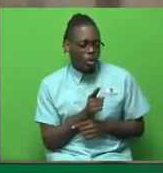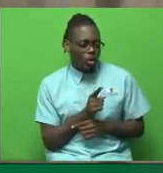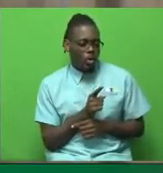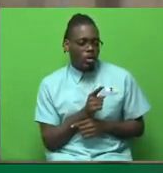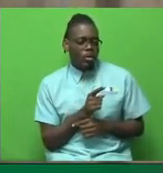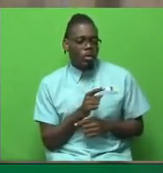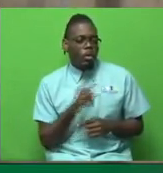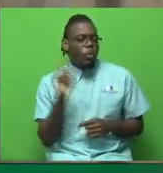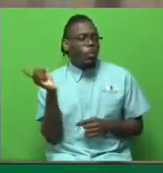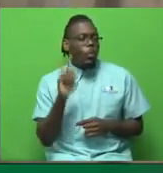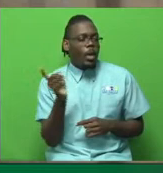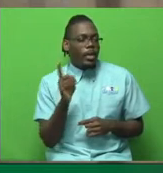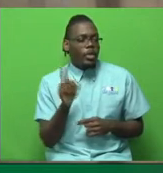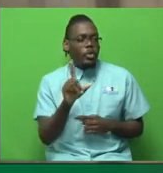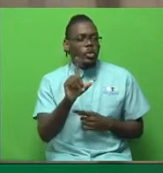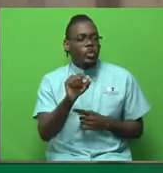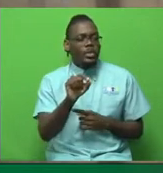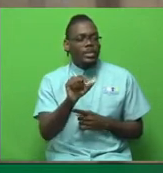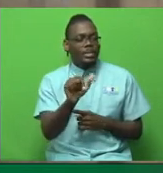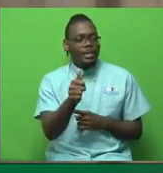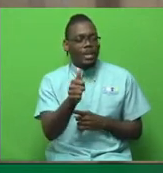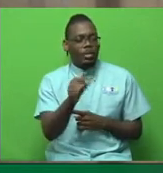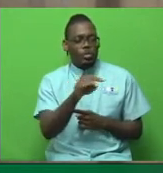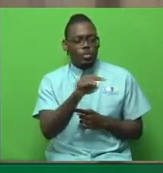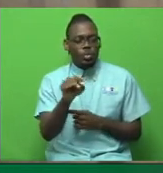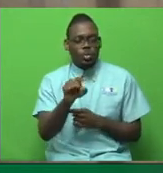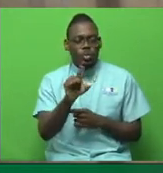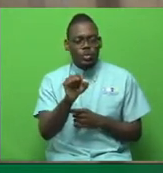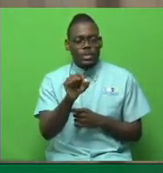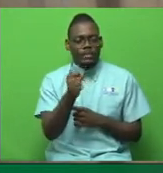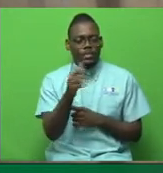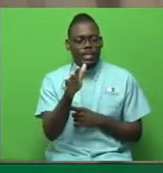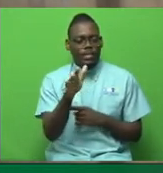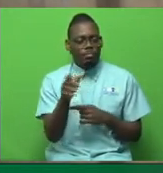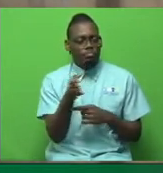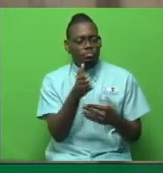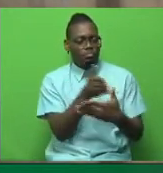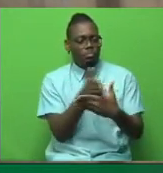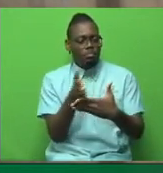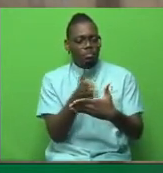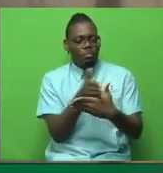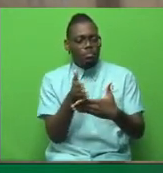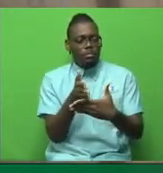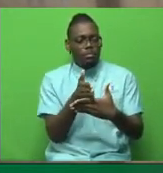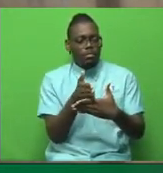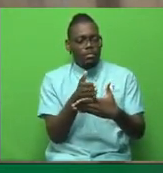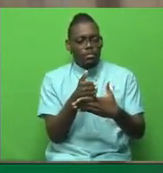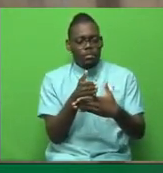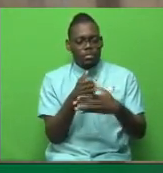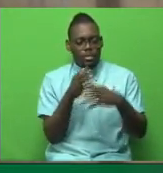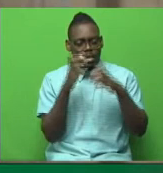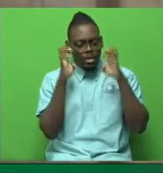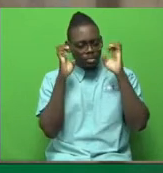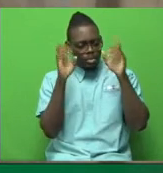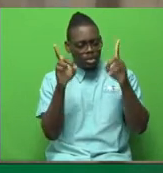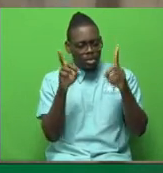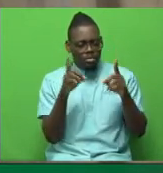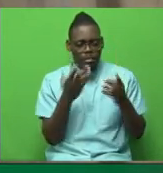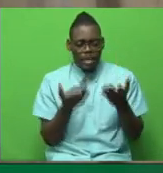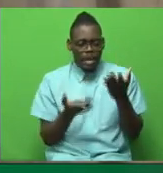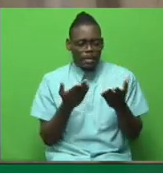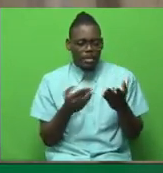2010 and 2015 the minister of Education was but I'm sure it cannot be in Trinidad and Tobago I am sure